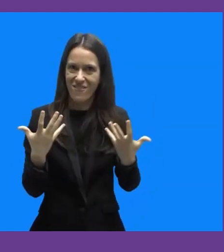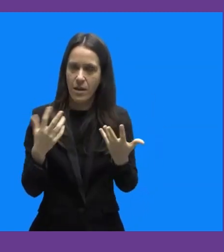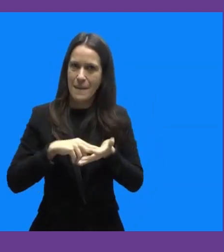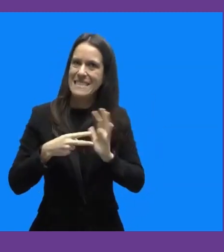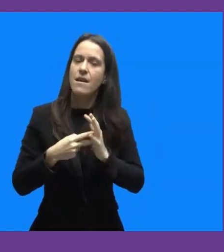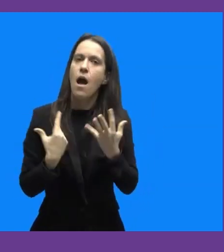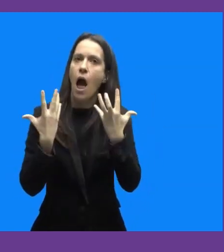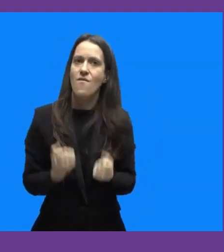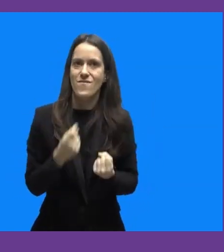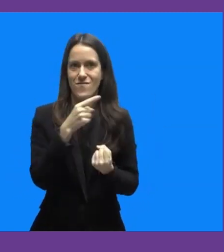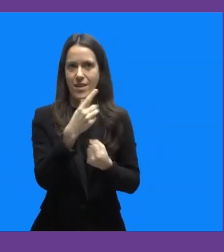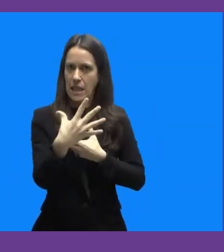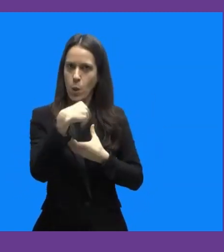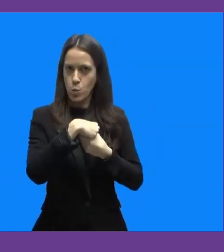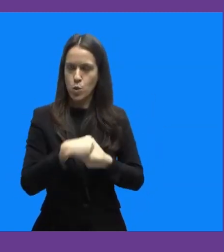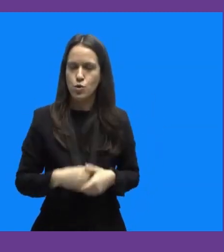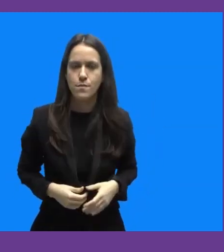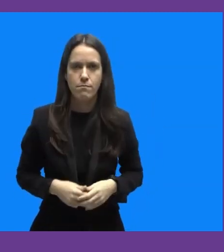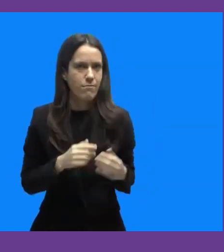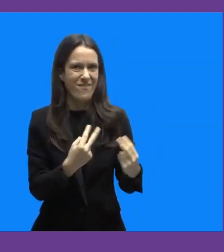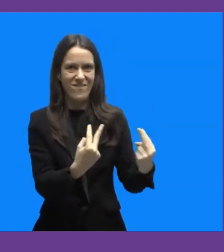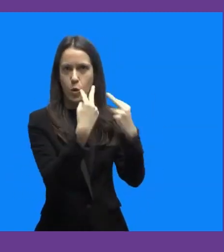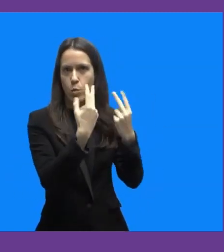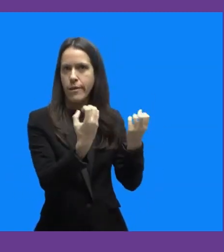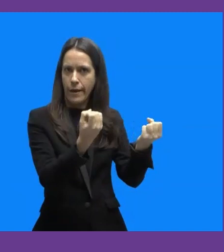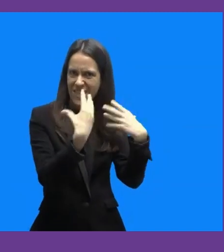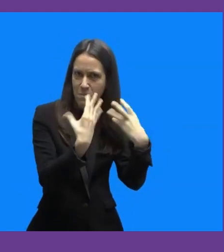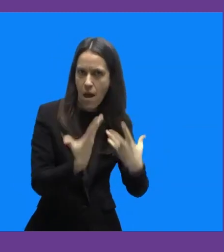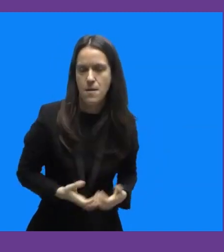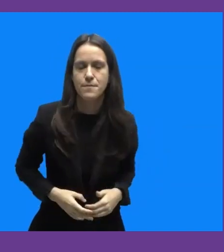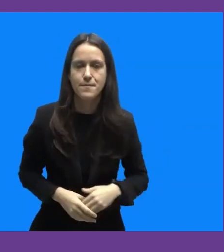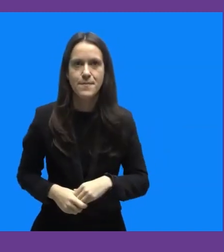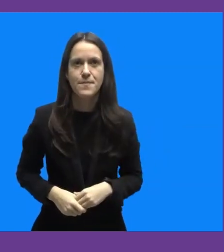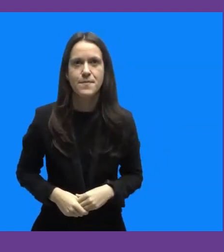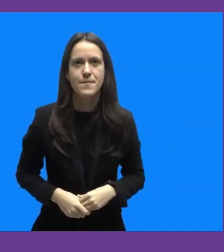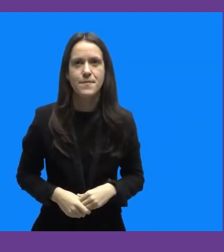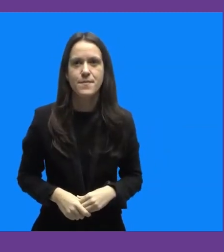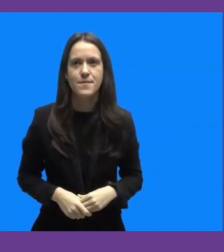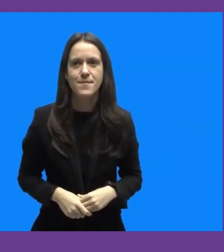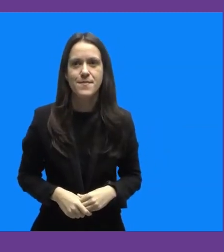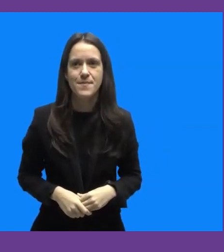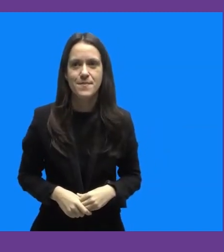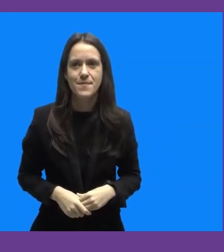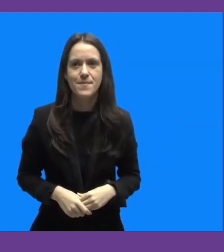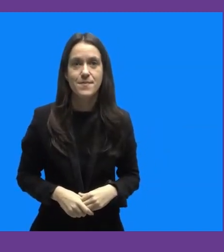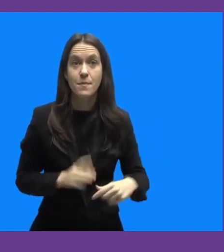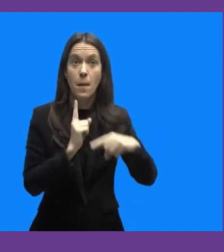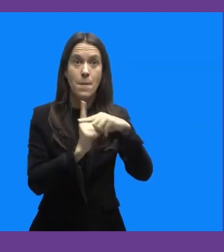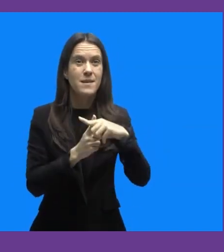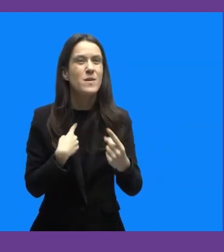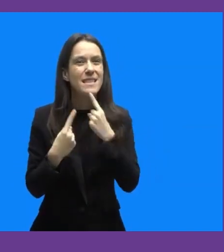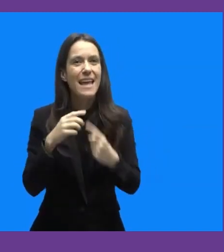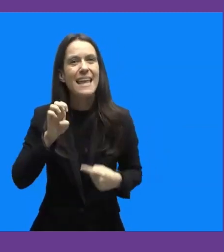side that input of those people. And also, because it was mentioned here, EDF was one